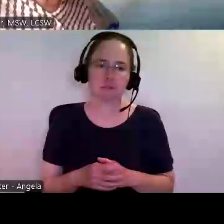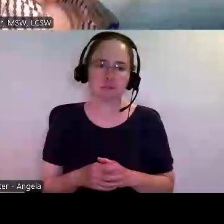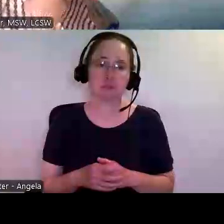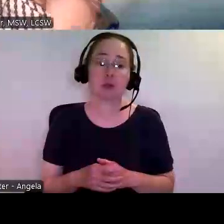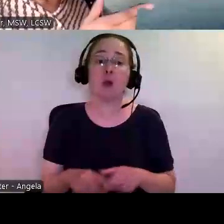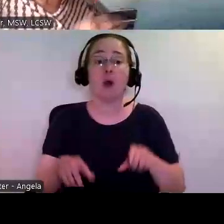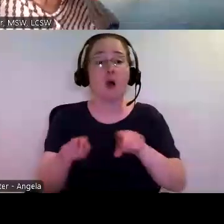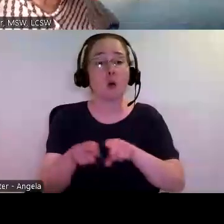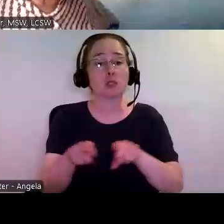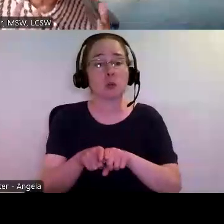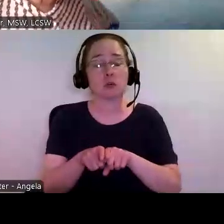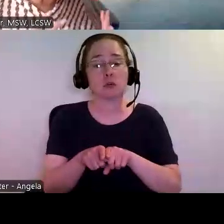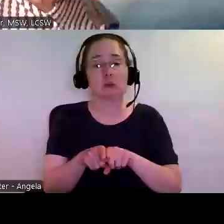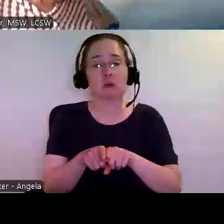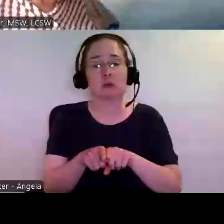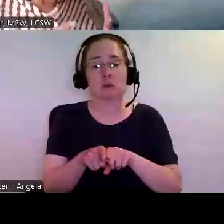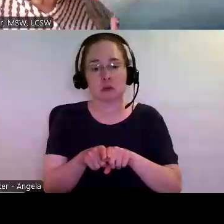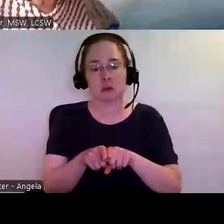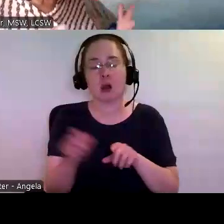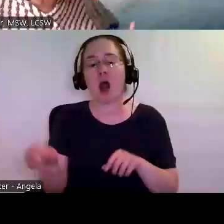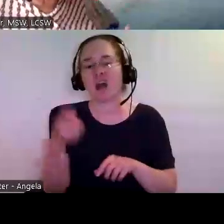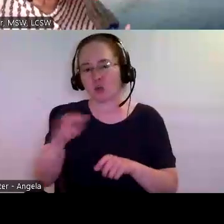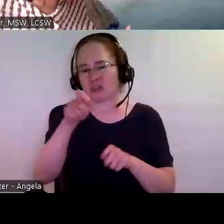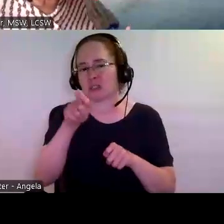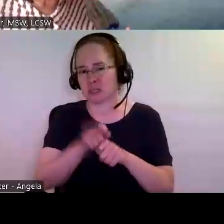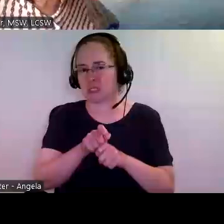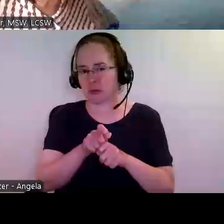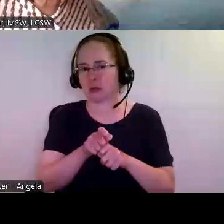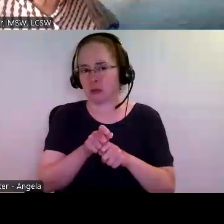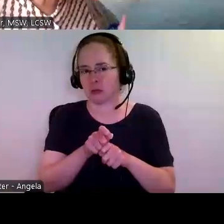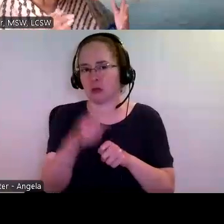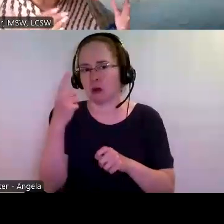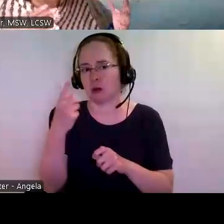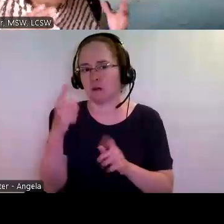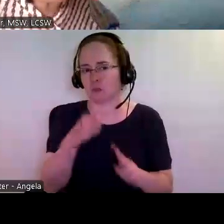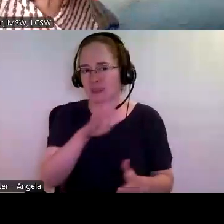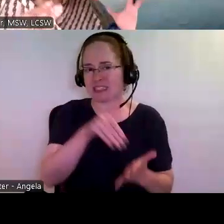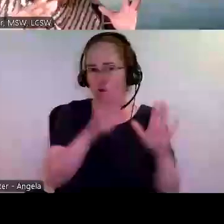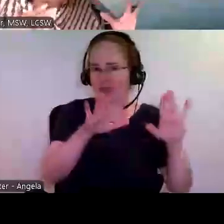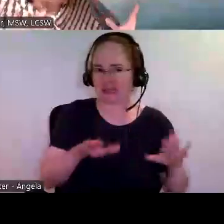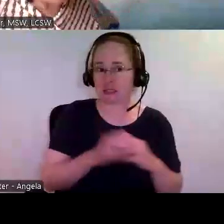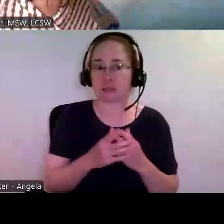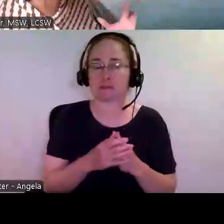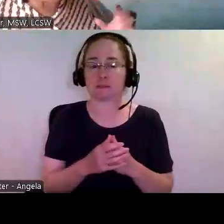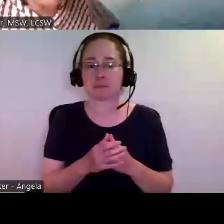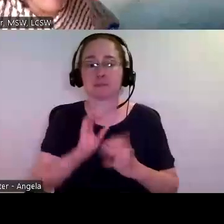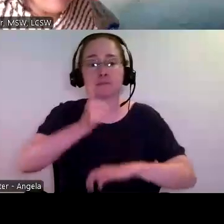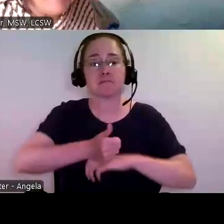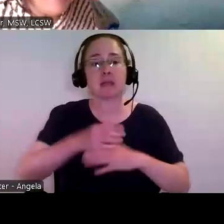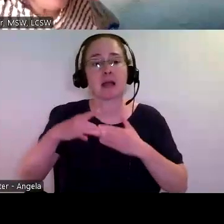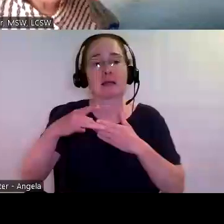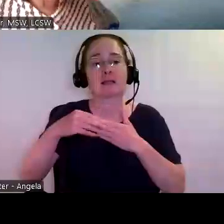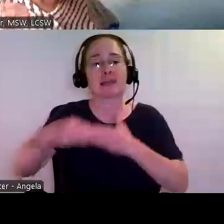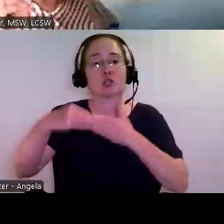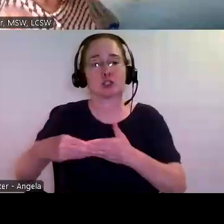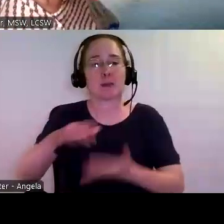Along with that, one of the deliverables that I had included for our Center for Excellence was building a leadership